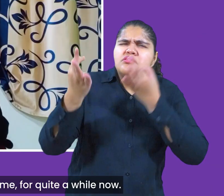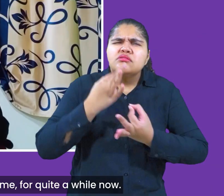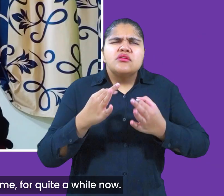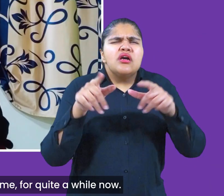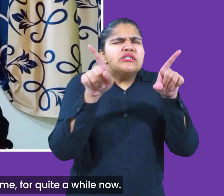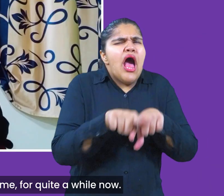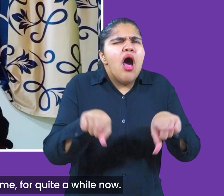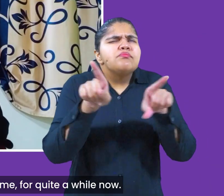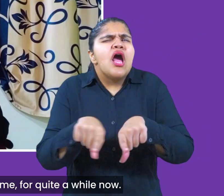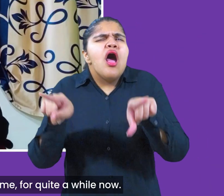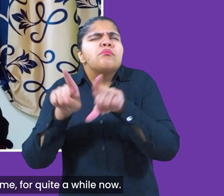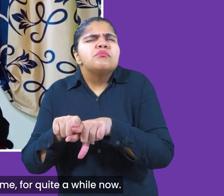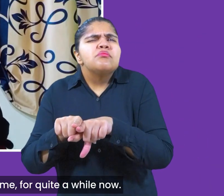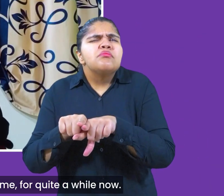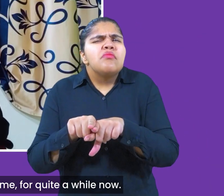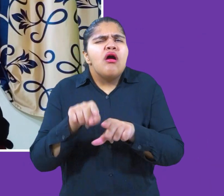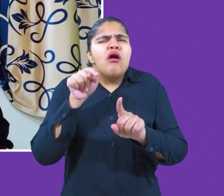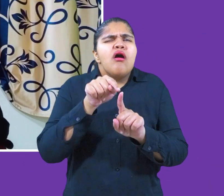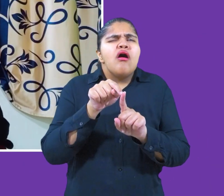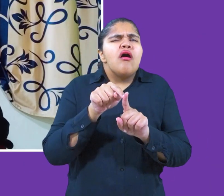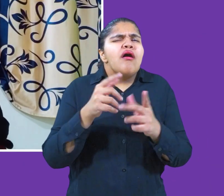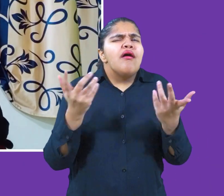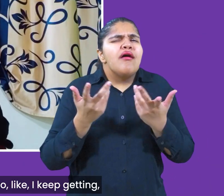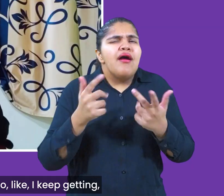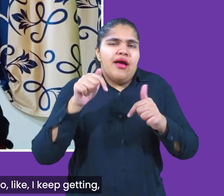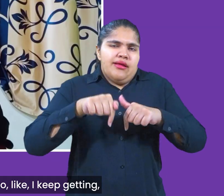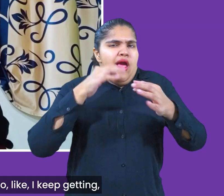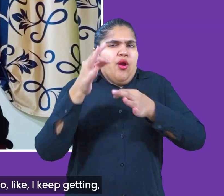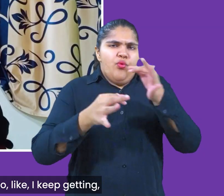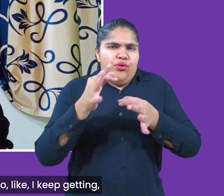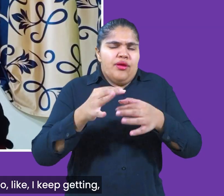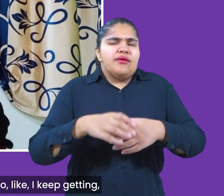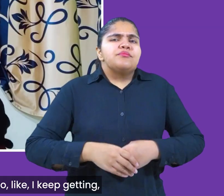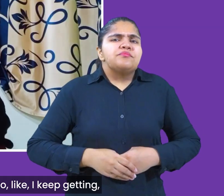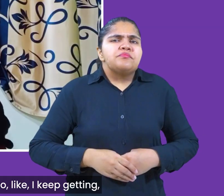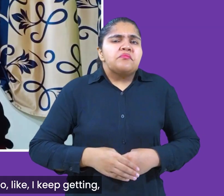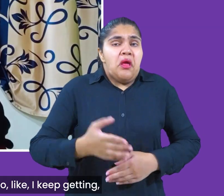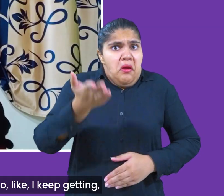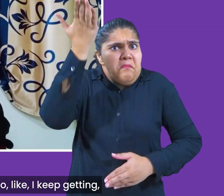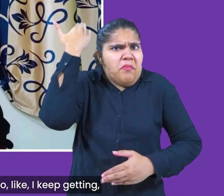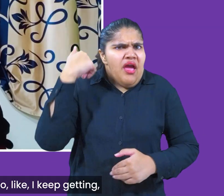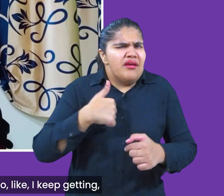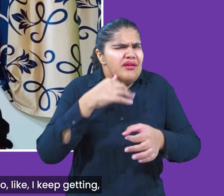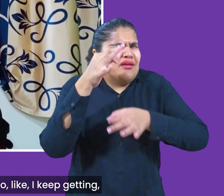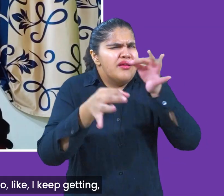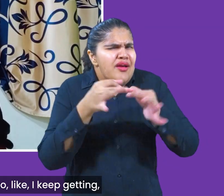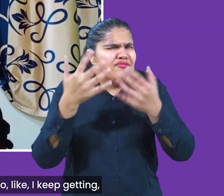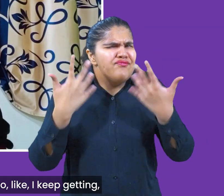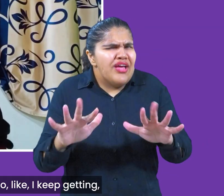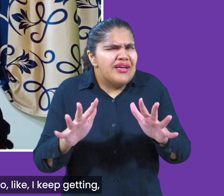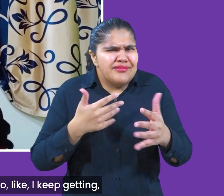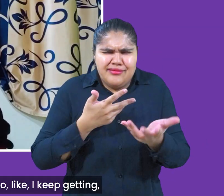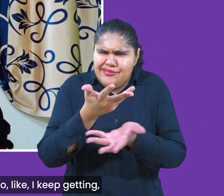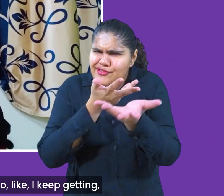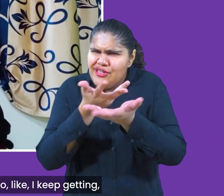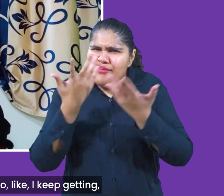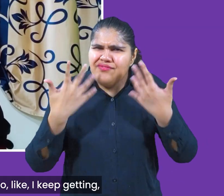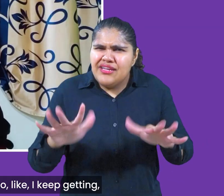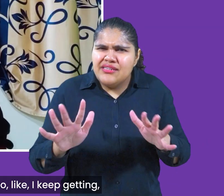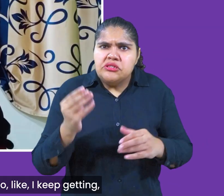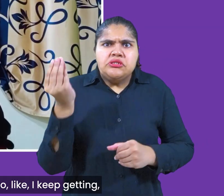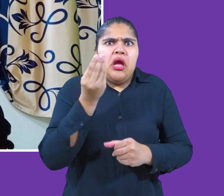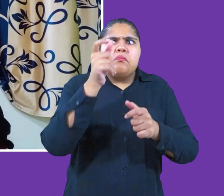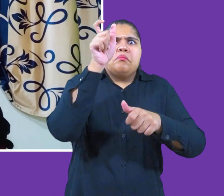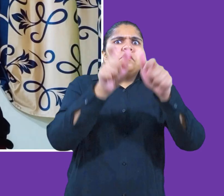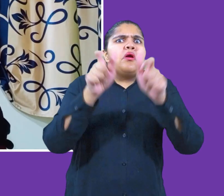asking me for quite a while now. So I like I have discussed earlier also. Like I